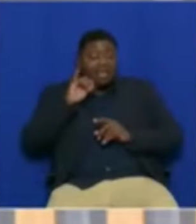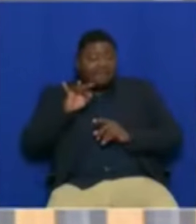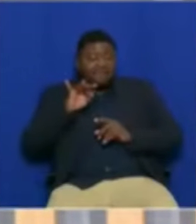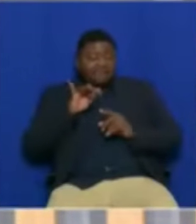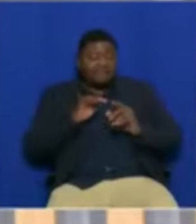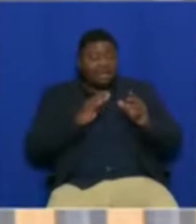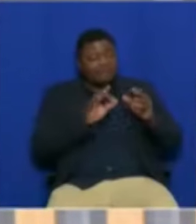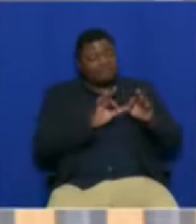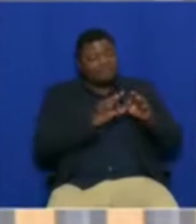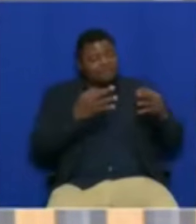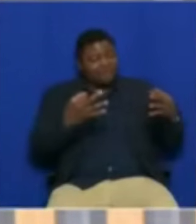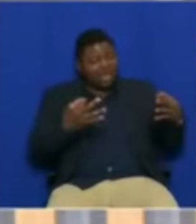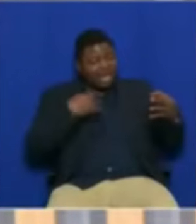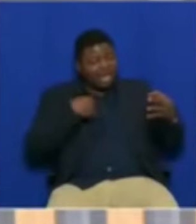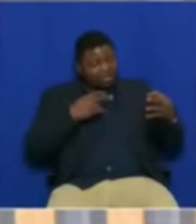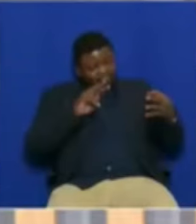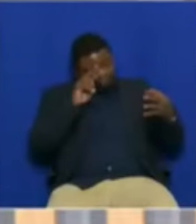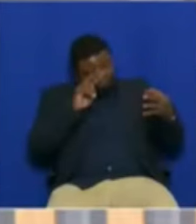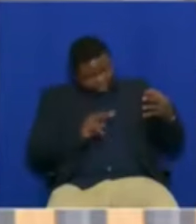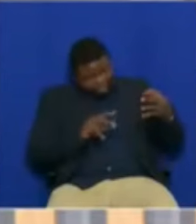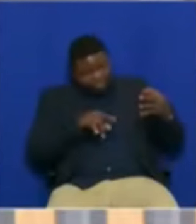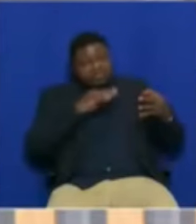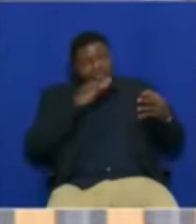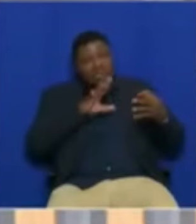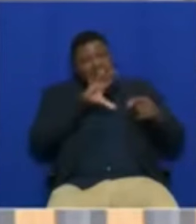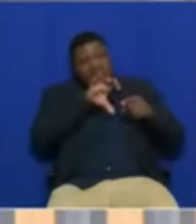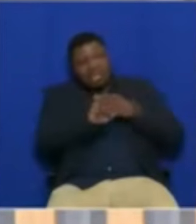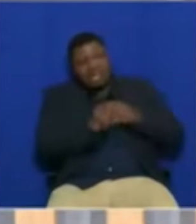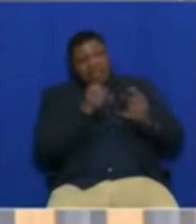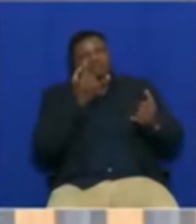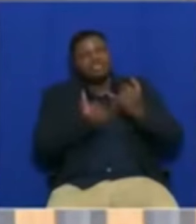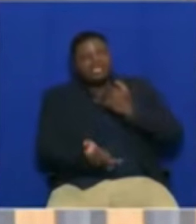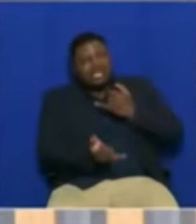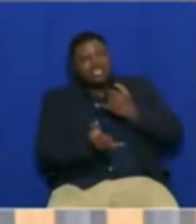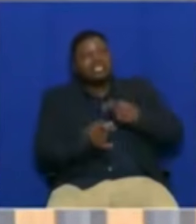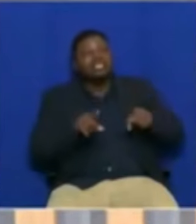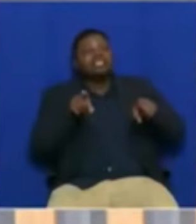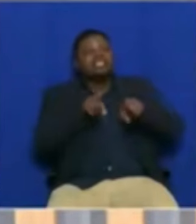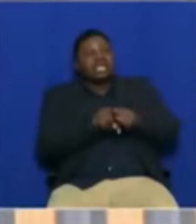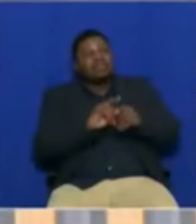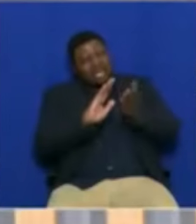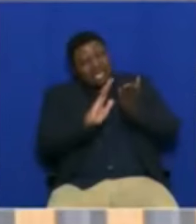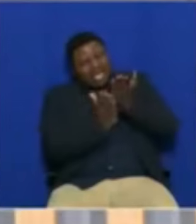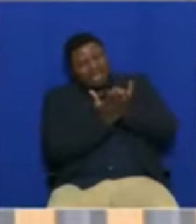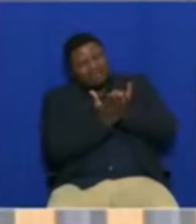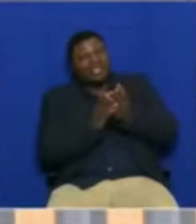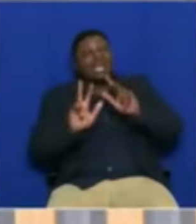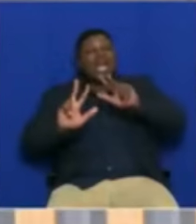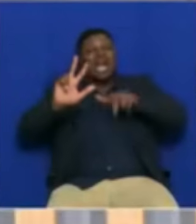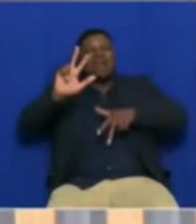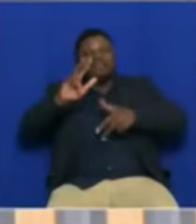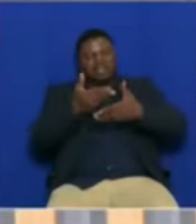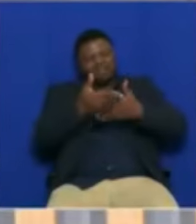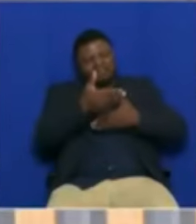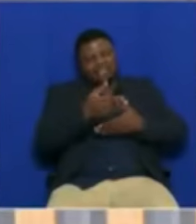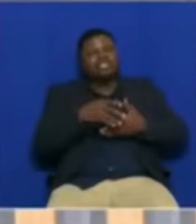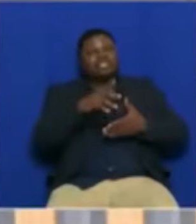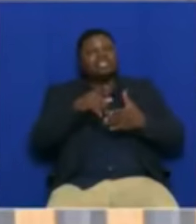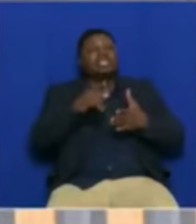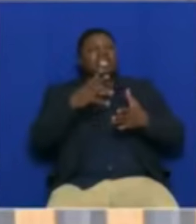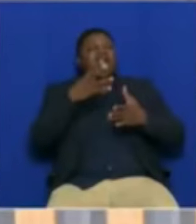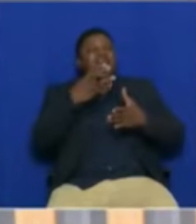in there because and affidavits were altered. You said quite a number of things. And